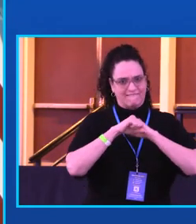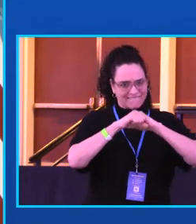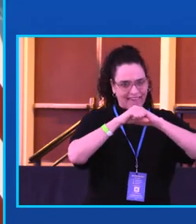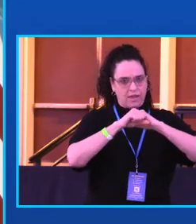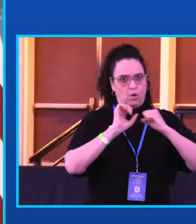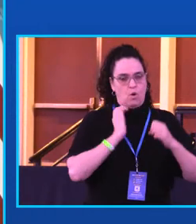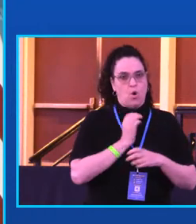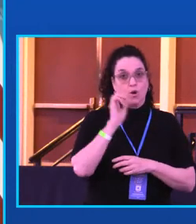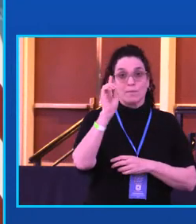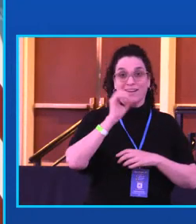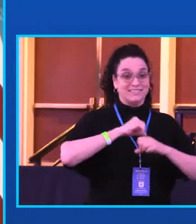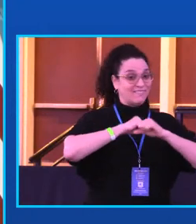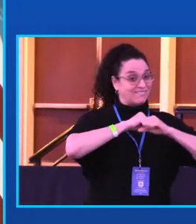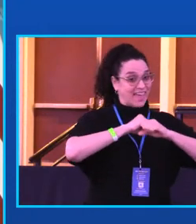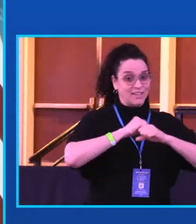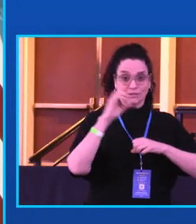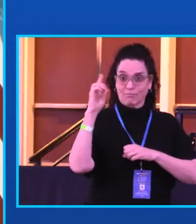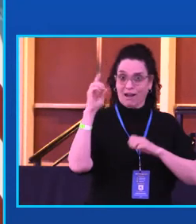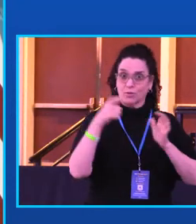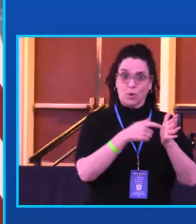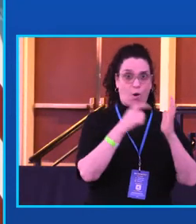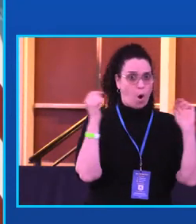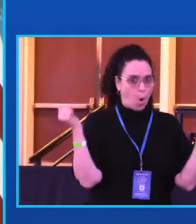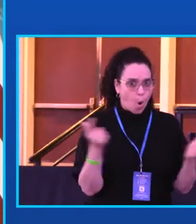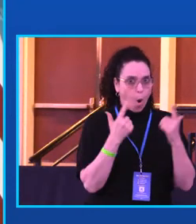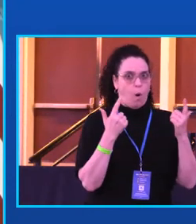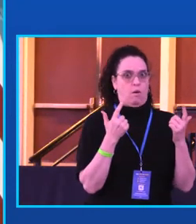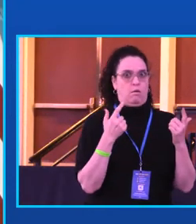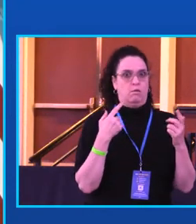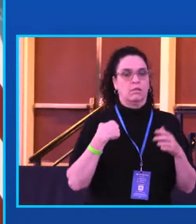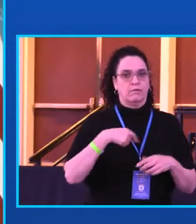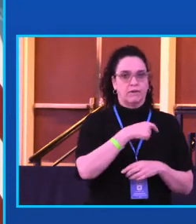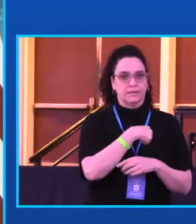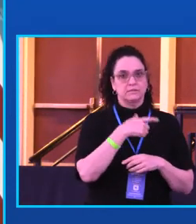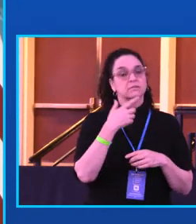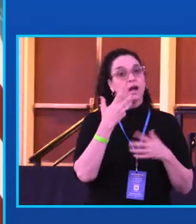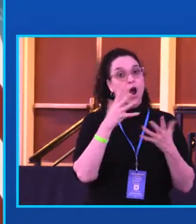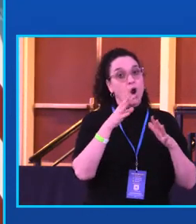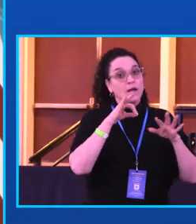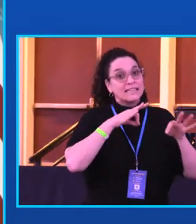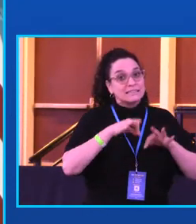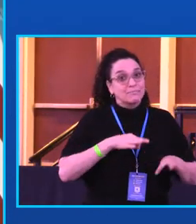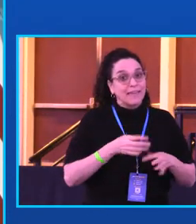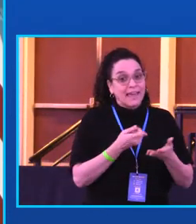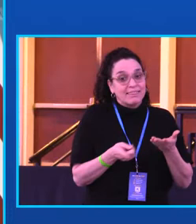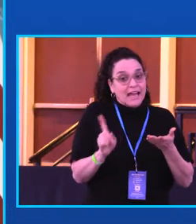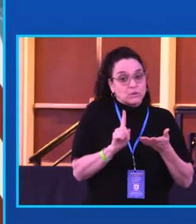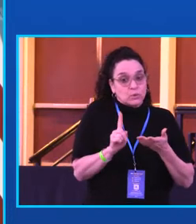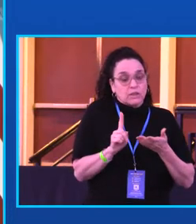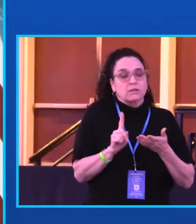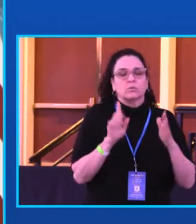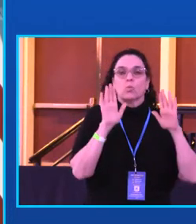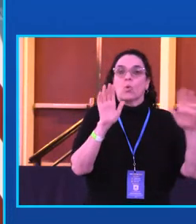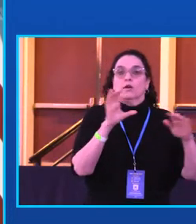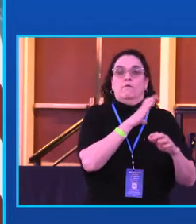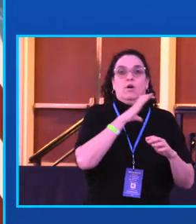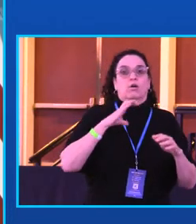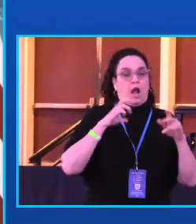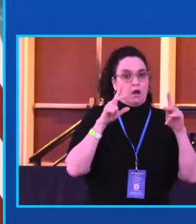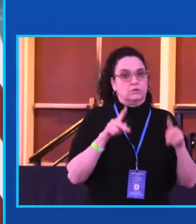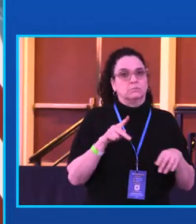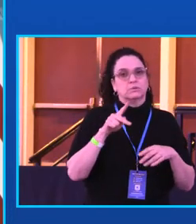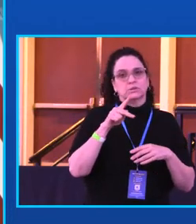then takes all of us. As I said last week about the great Congressman John Lewis,